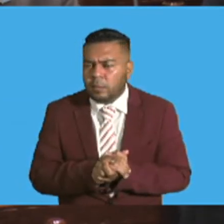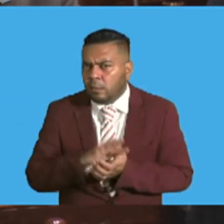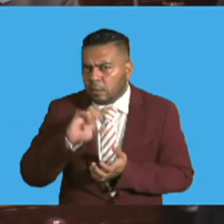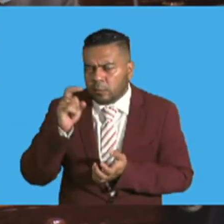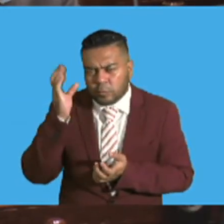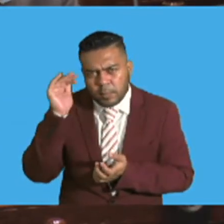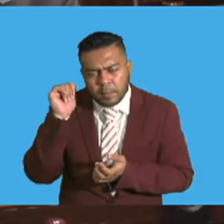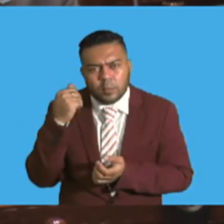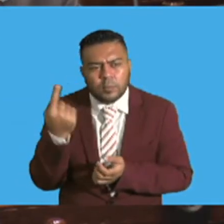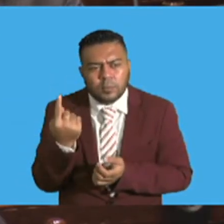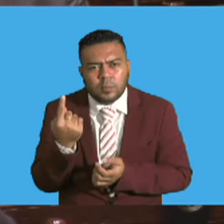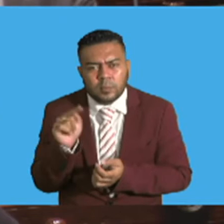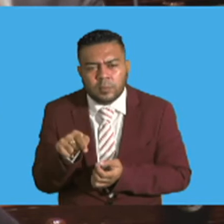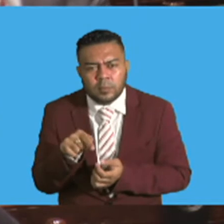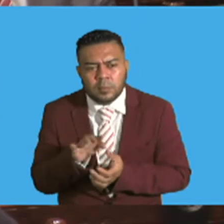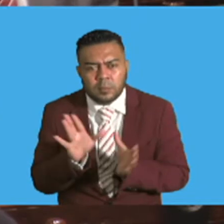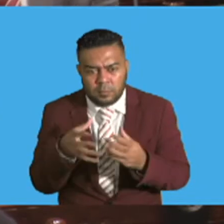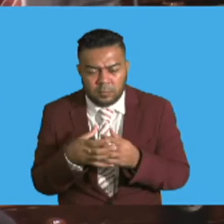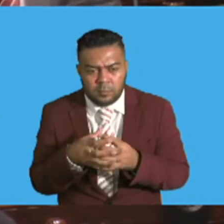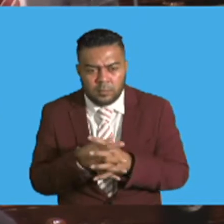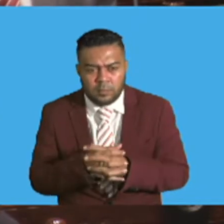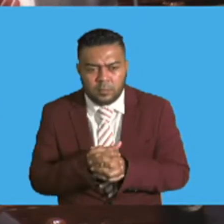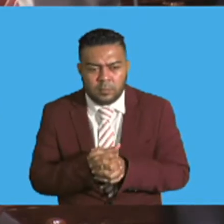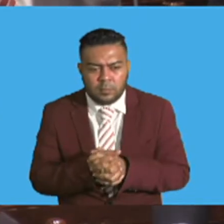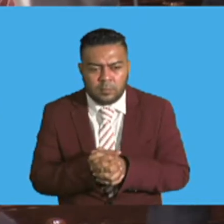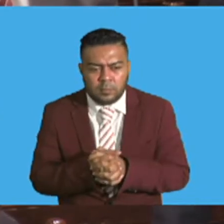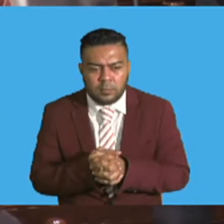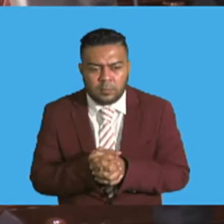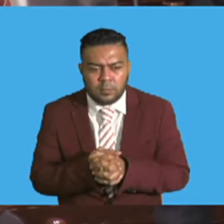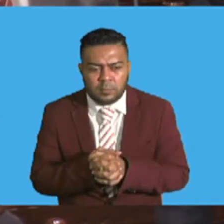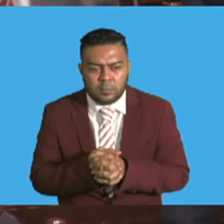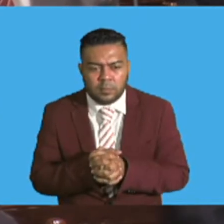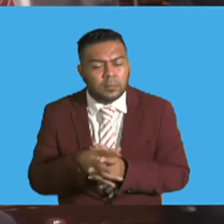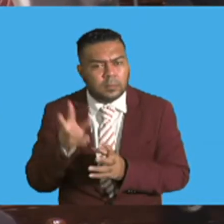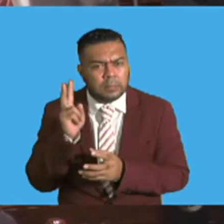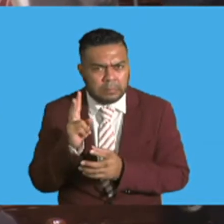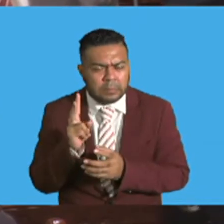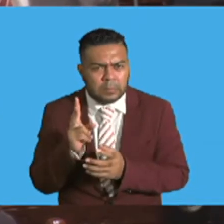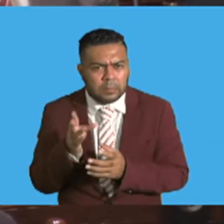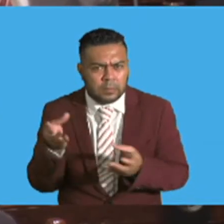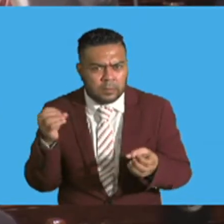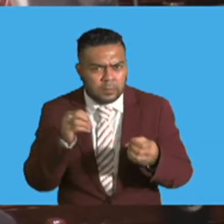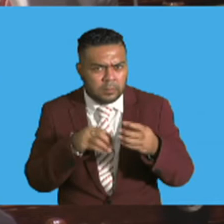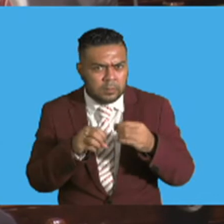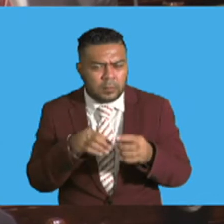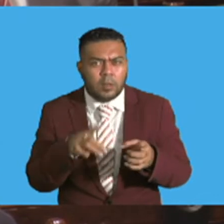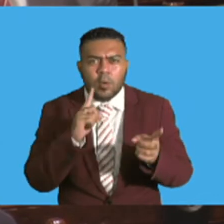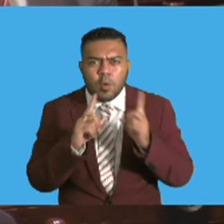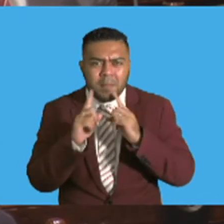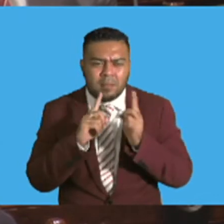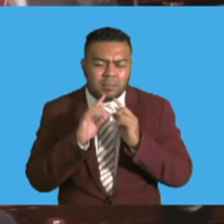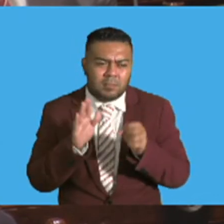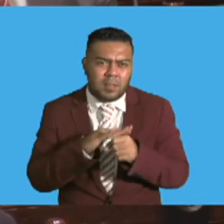who, in respect of this committee that has been put in place, and again some very trivial comments being made